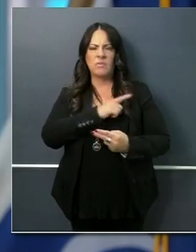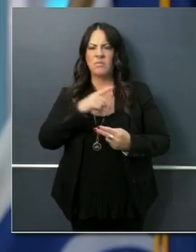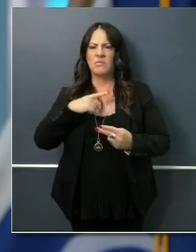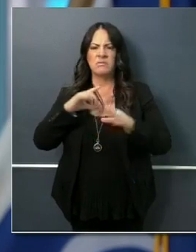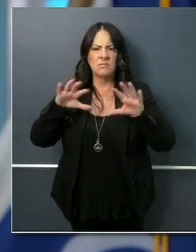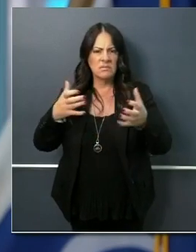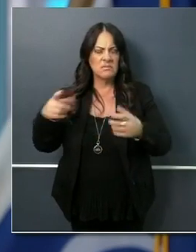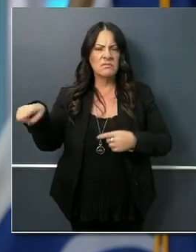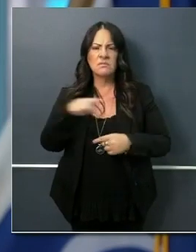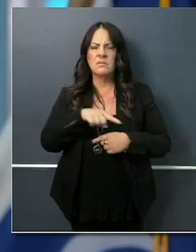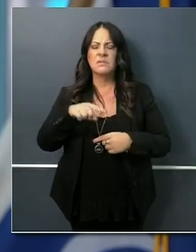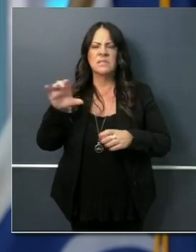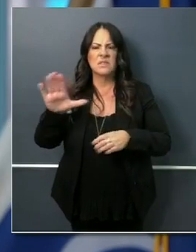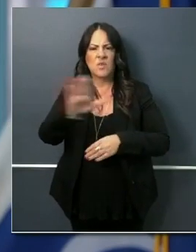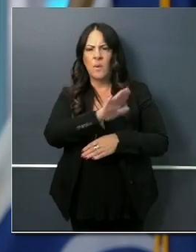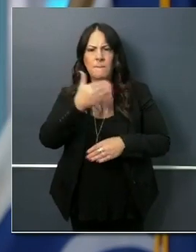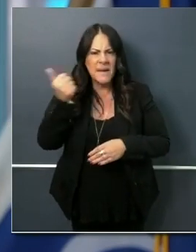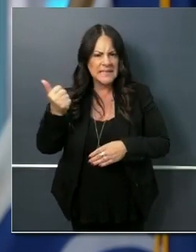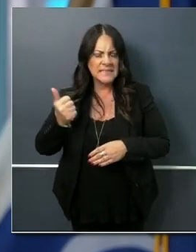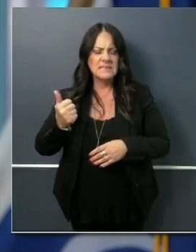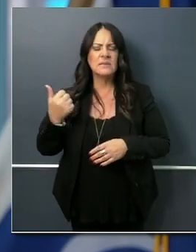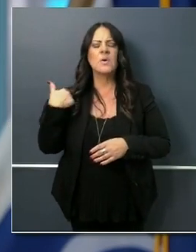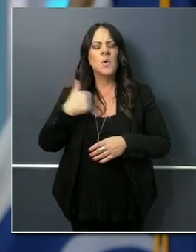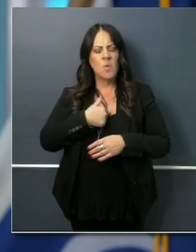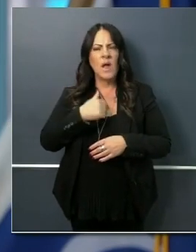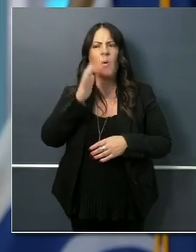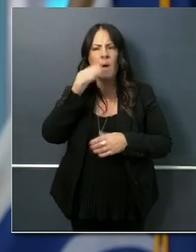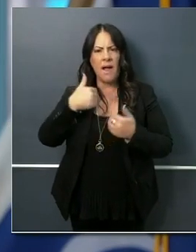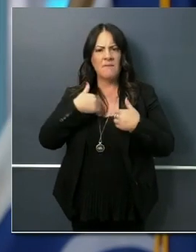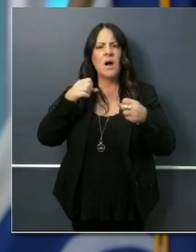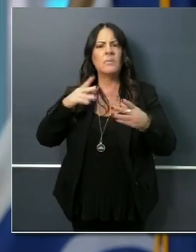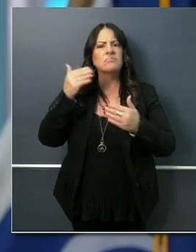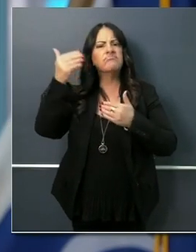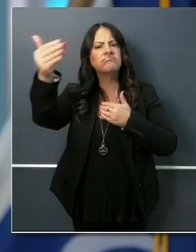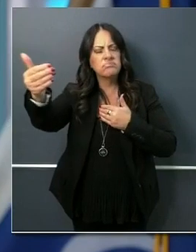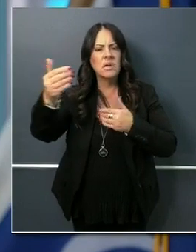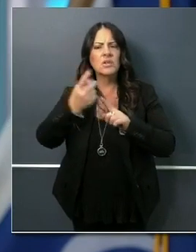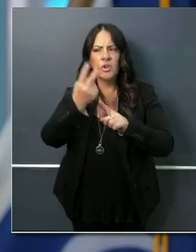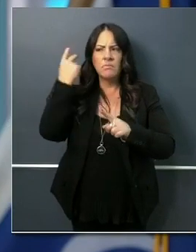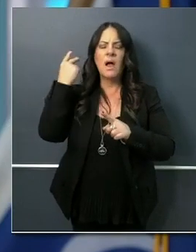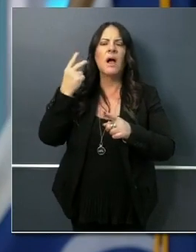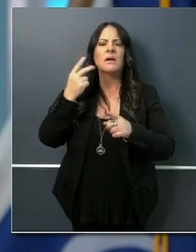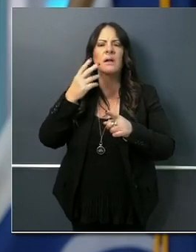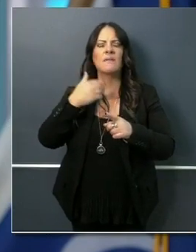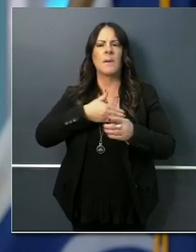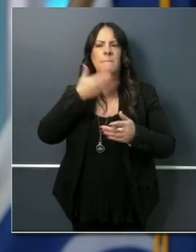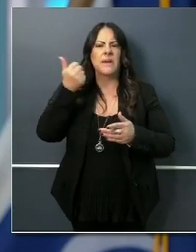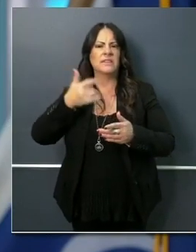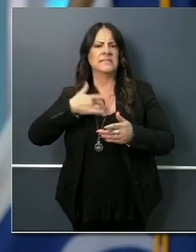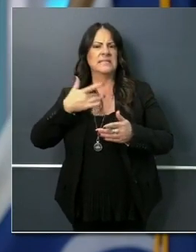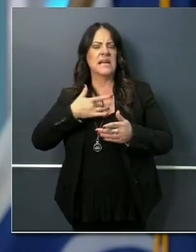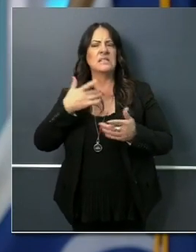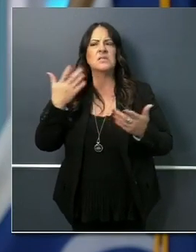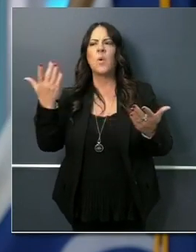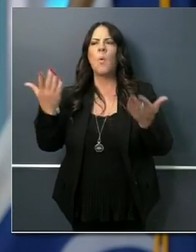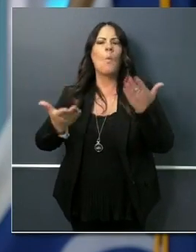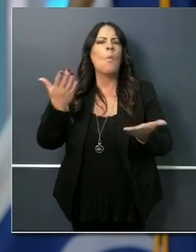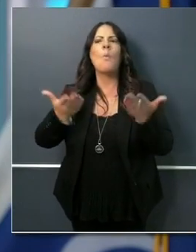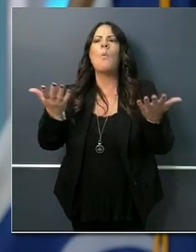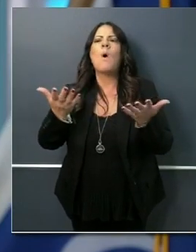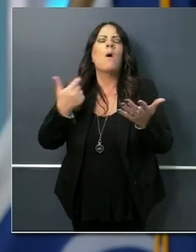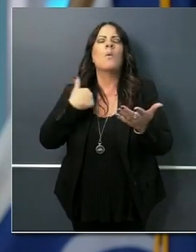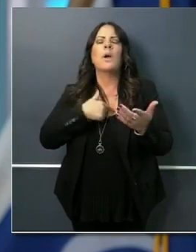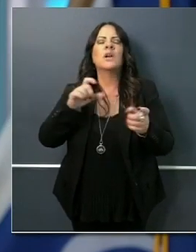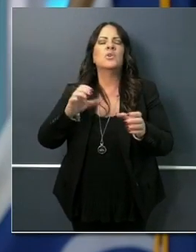the extent we'll have an opportunity to really review and get a better sense of what we could have done better,